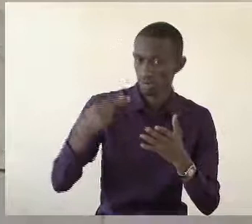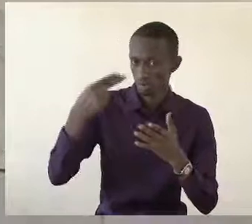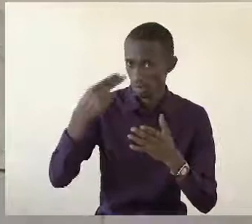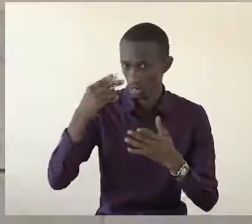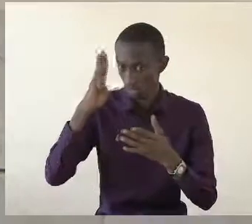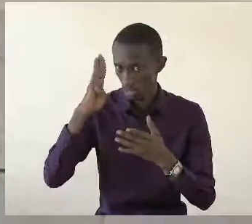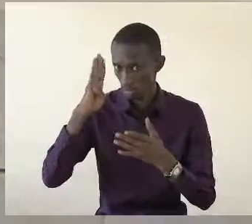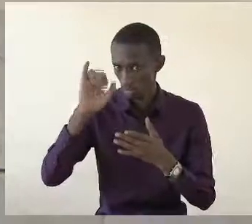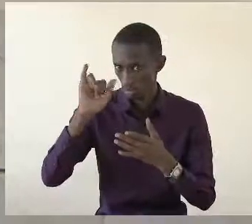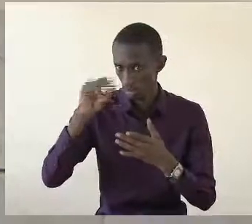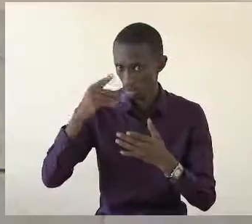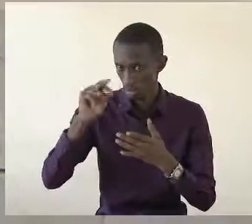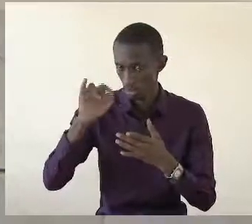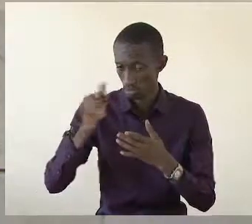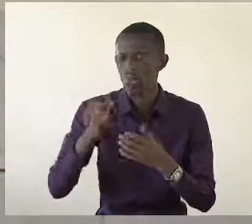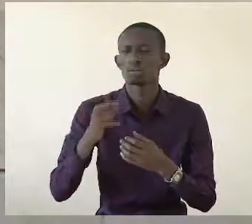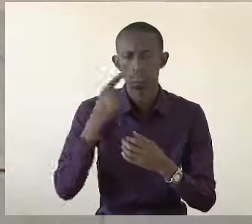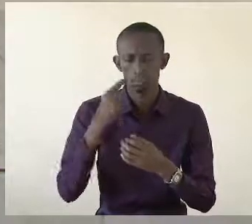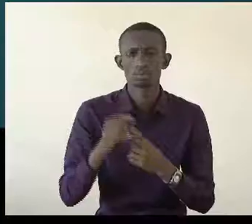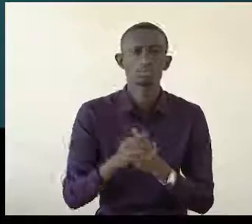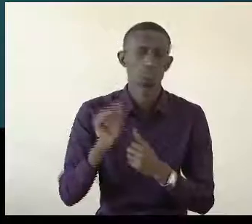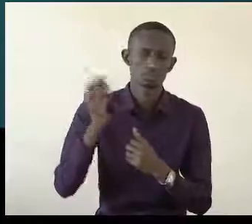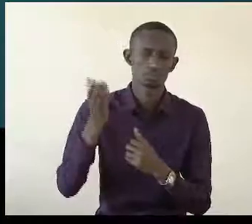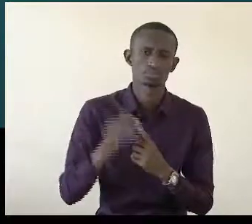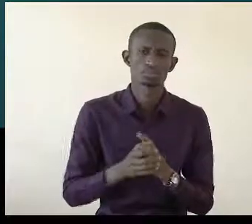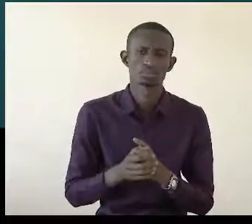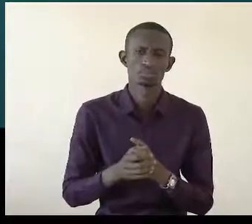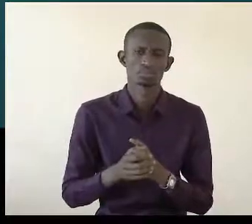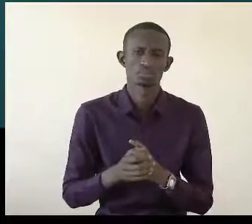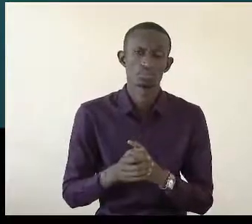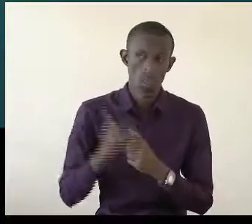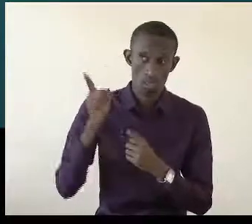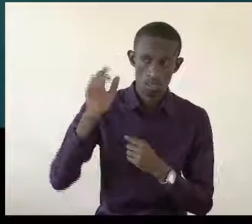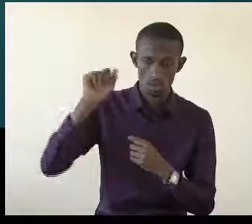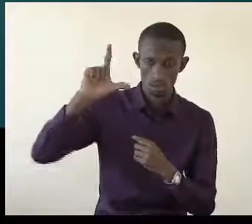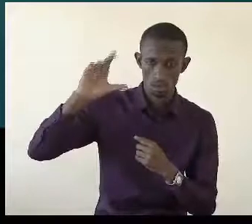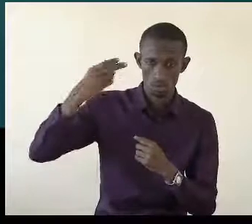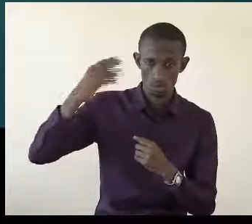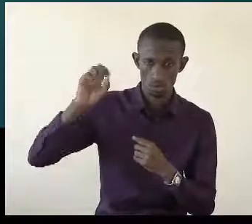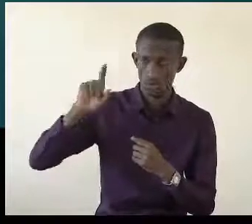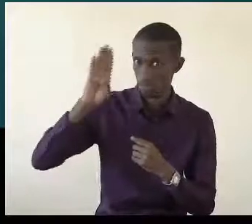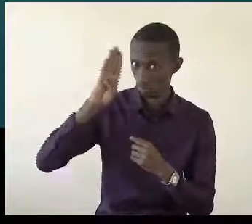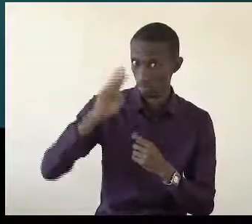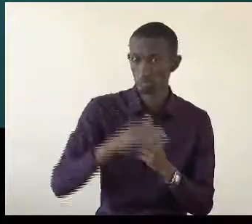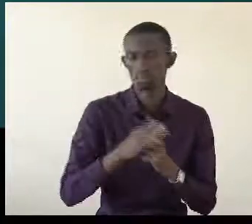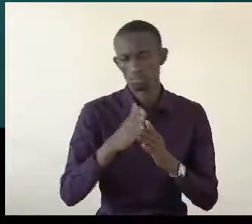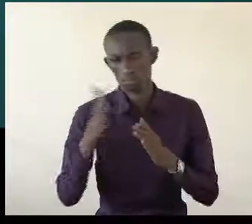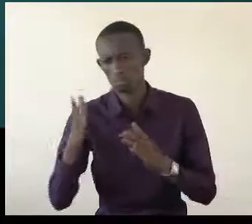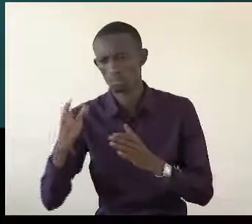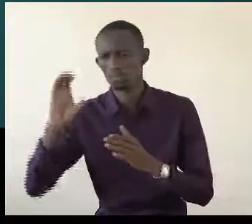Compound B. Alcohol B reacted to form compound F. F didn't react with failing